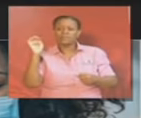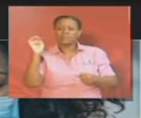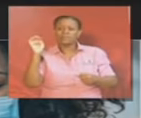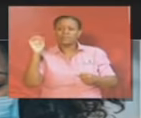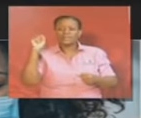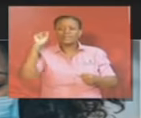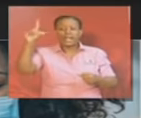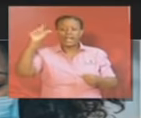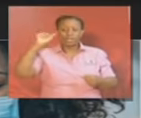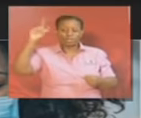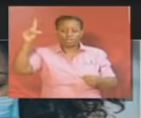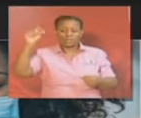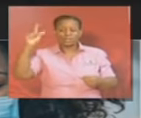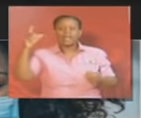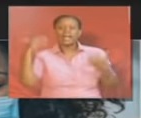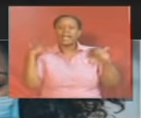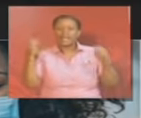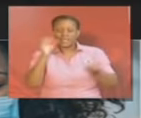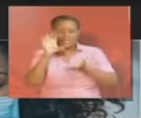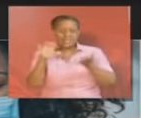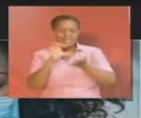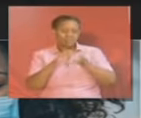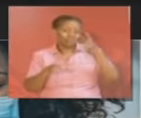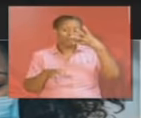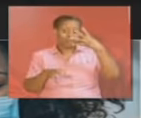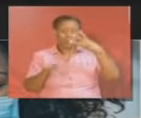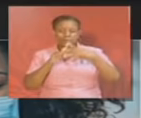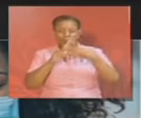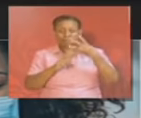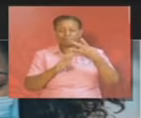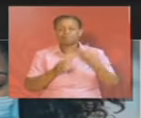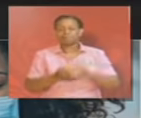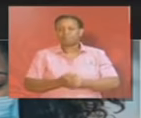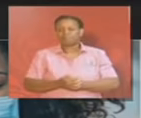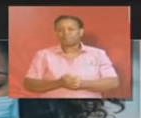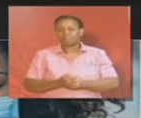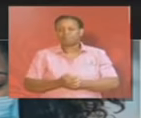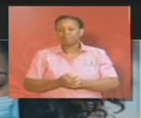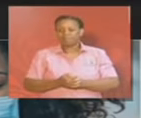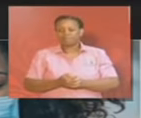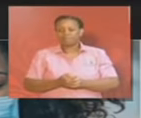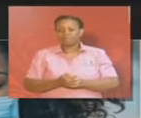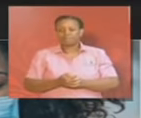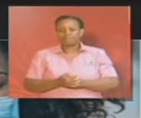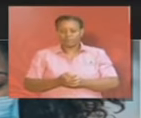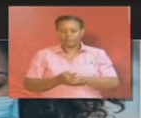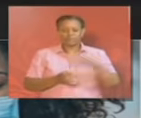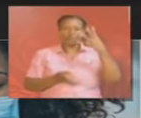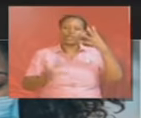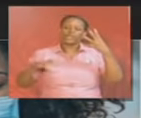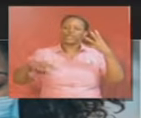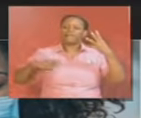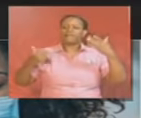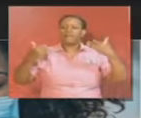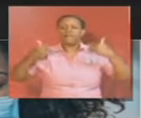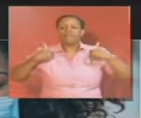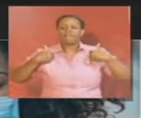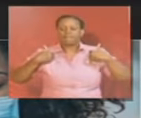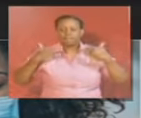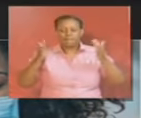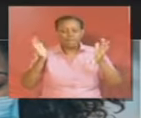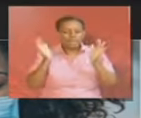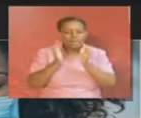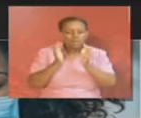these facilities have clusters of health centers around them. And we use those clusters of health centers